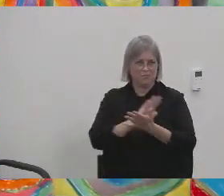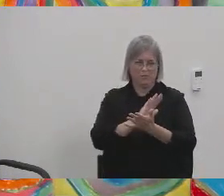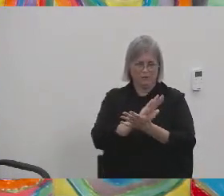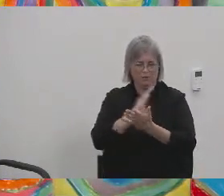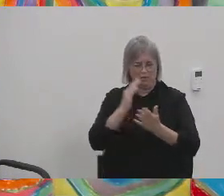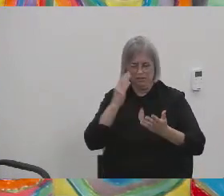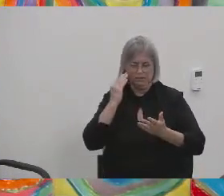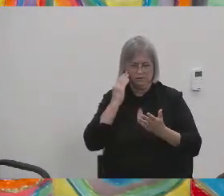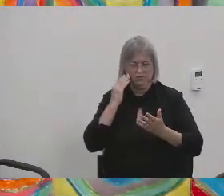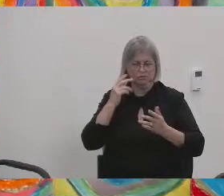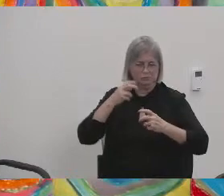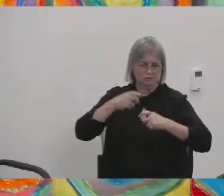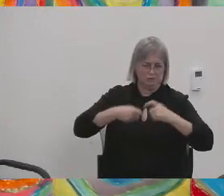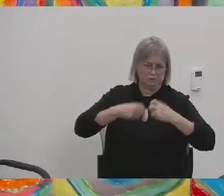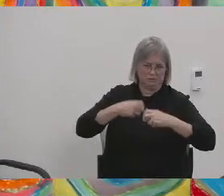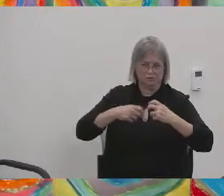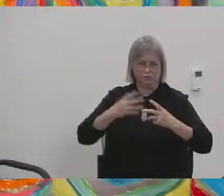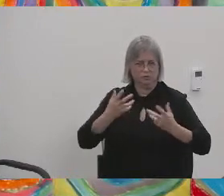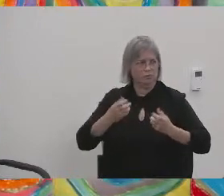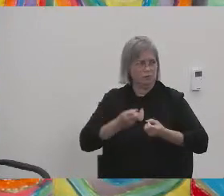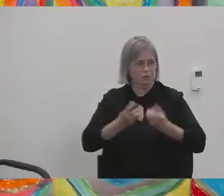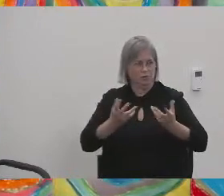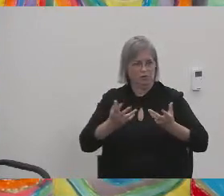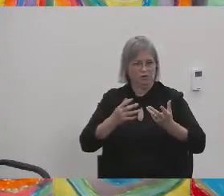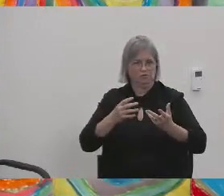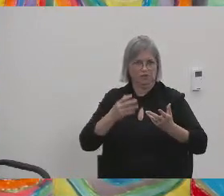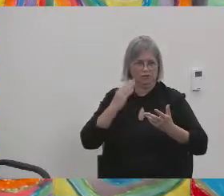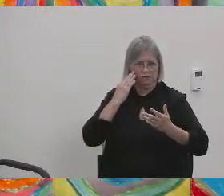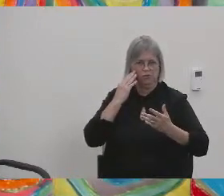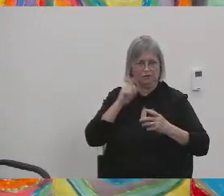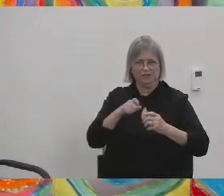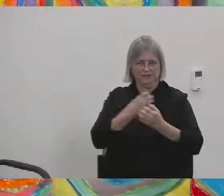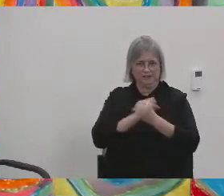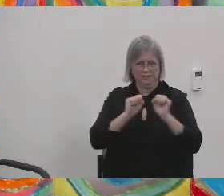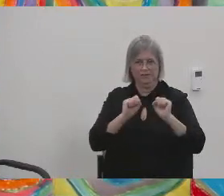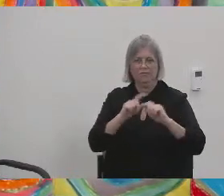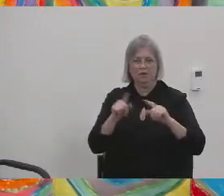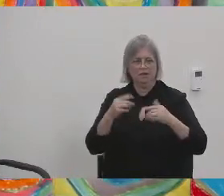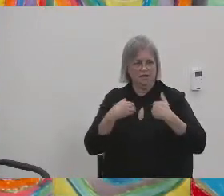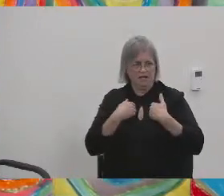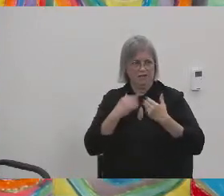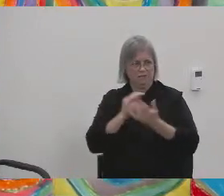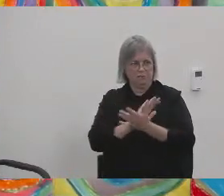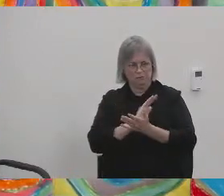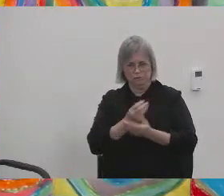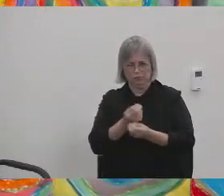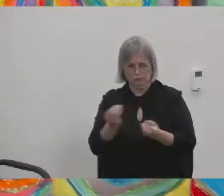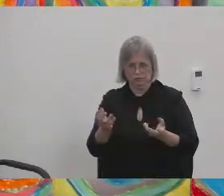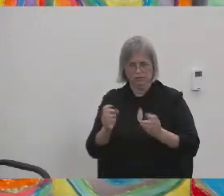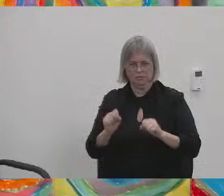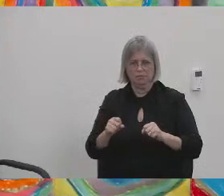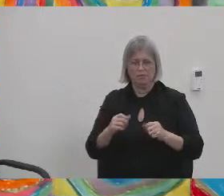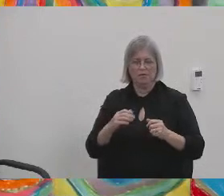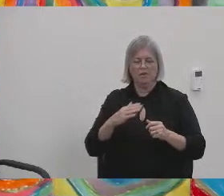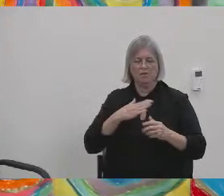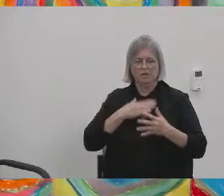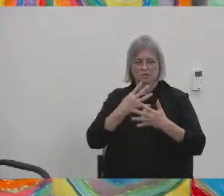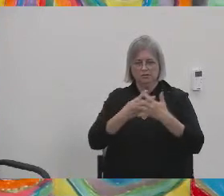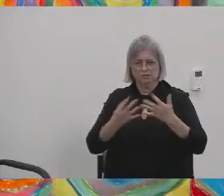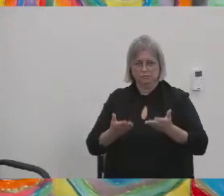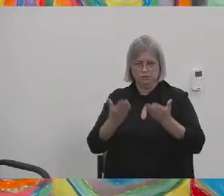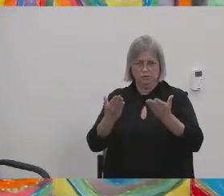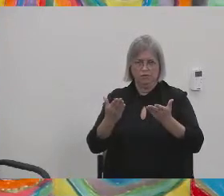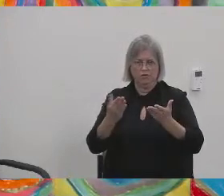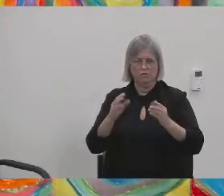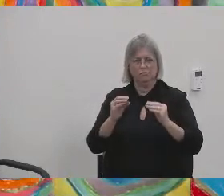that. Didn't want to just kind of throw it out, but I do have them. But the schedule that I proposed is more